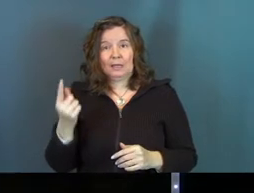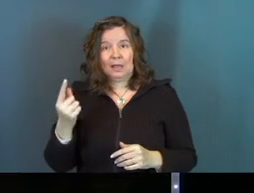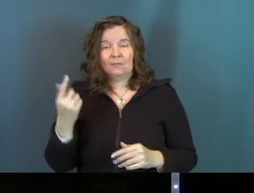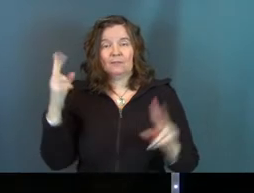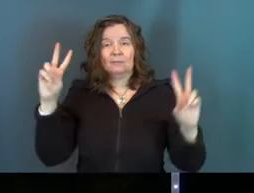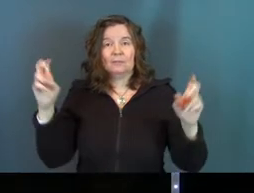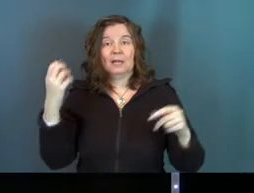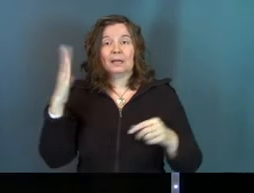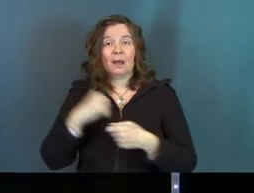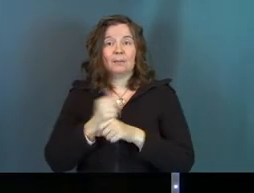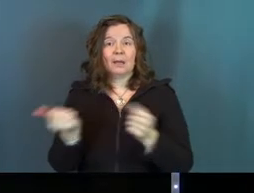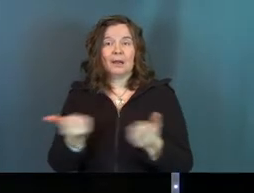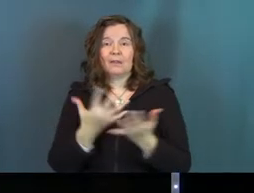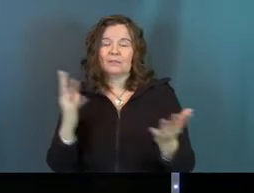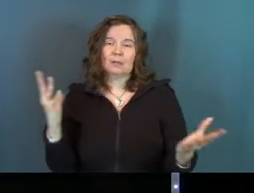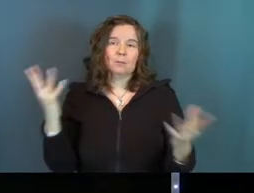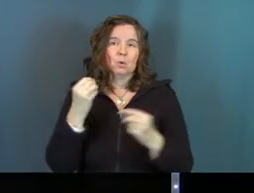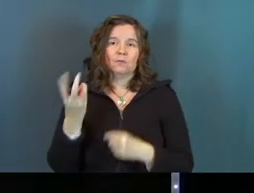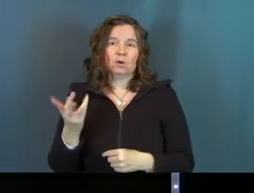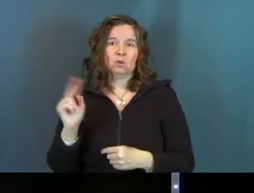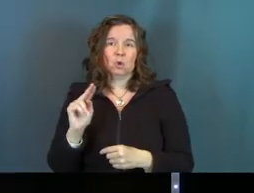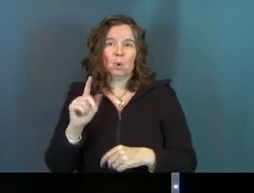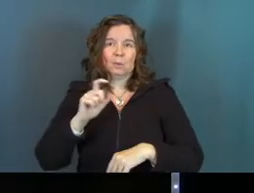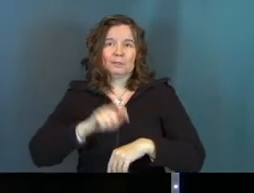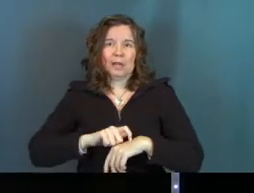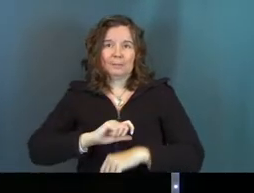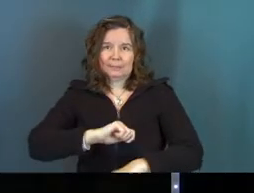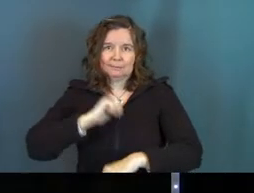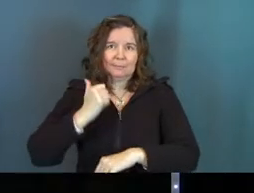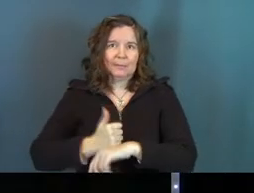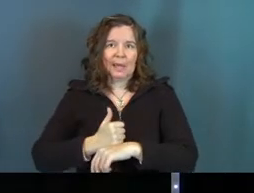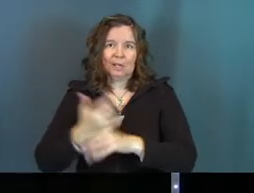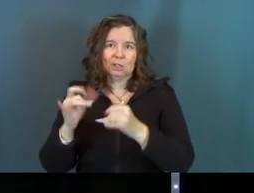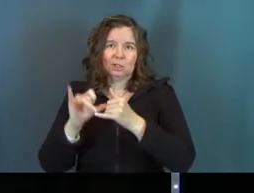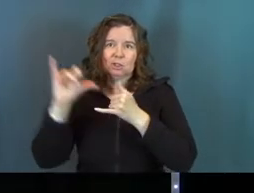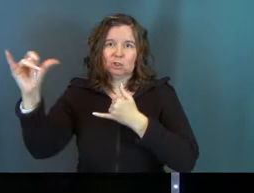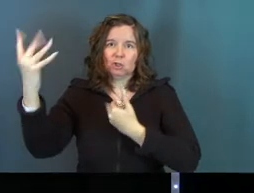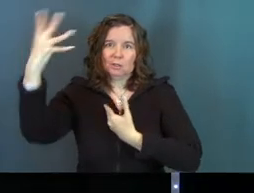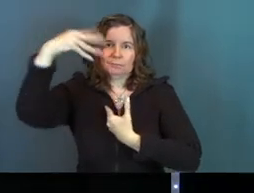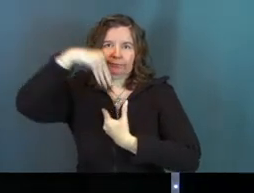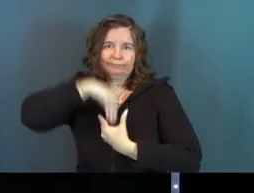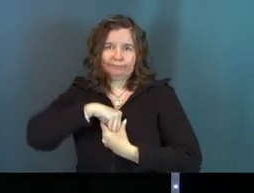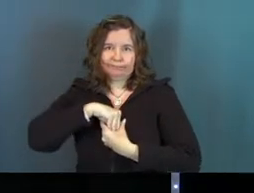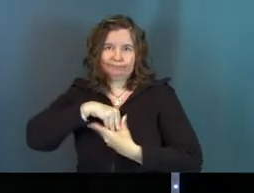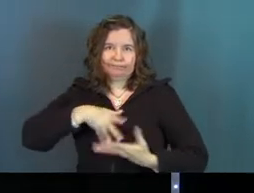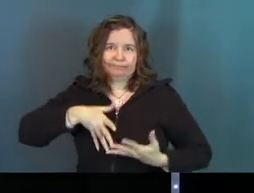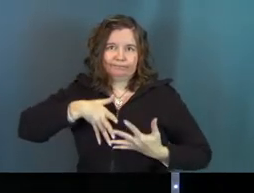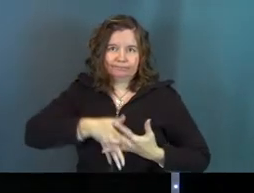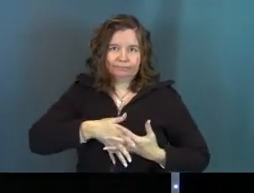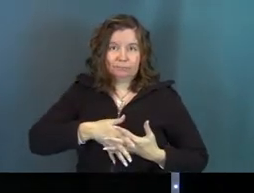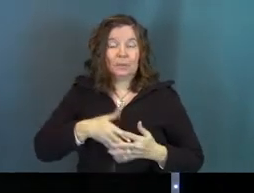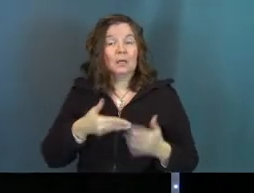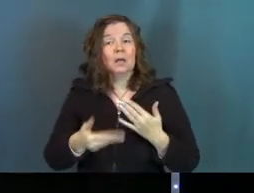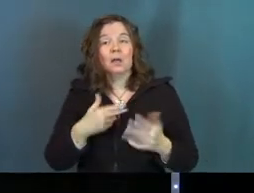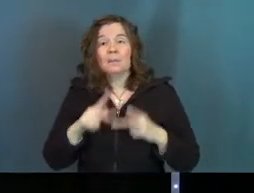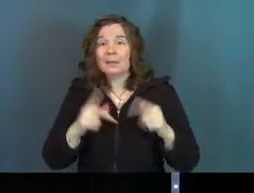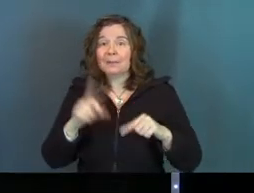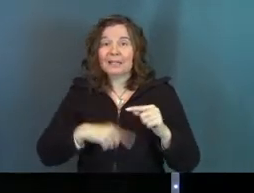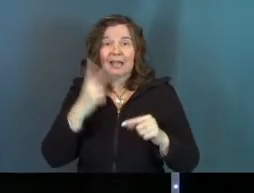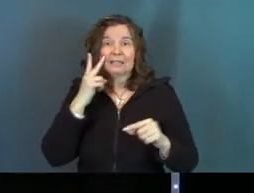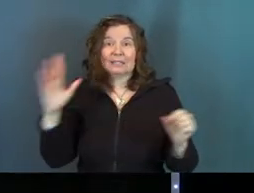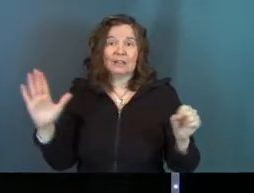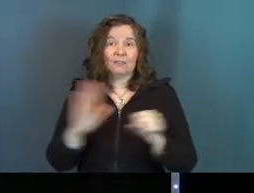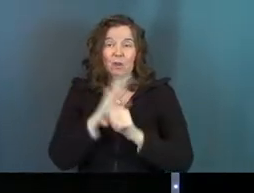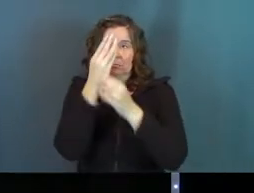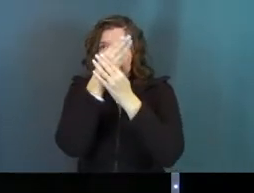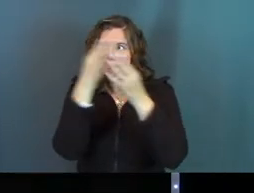everything beautiful for its own time. He has planted eternity in the human heart. But even so, people cannot see the whole scope